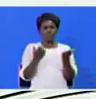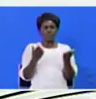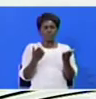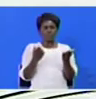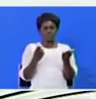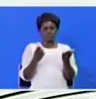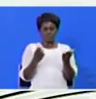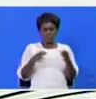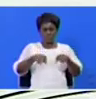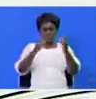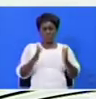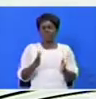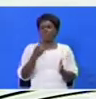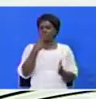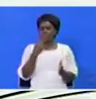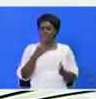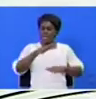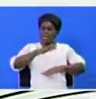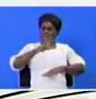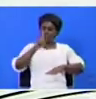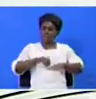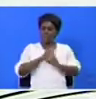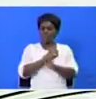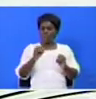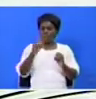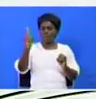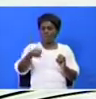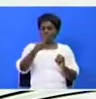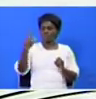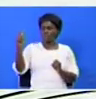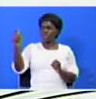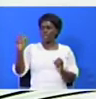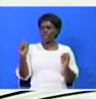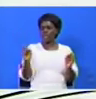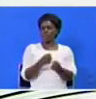saying they do not have enough time, they cannot cancel this tender. What are your thoughts?